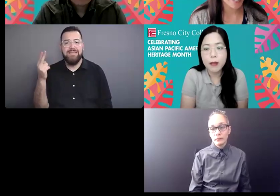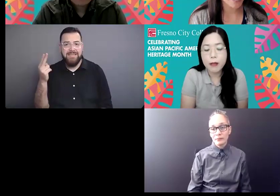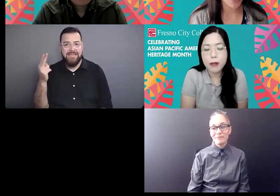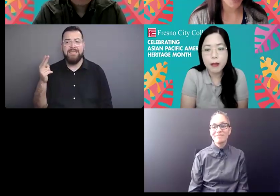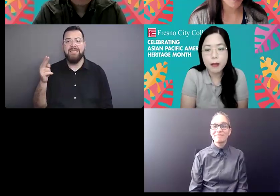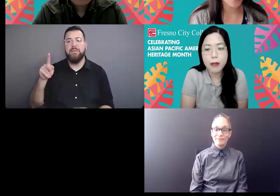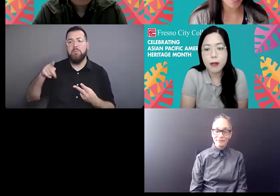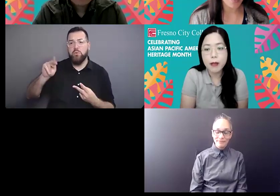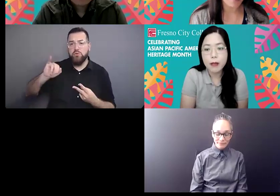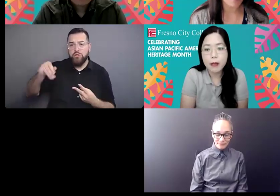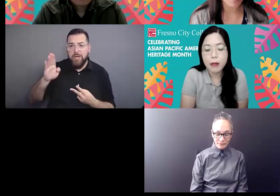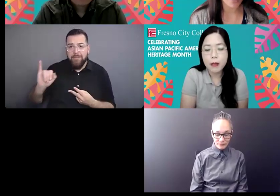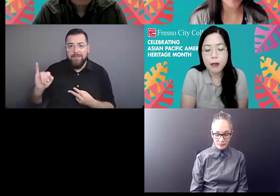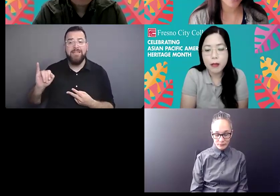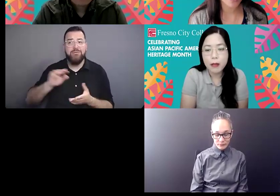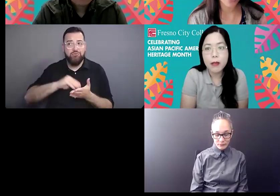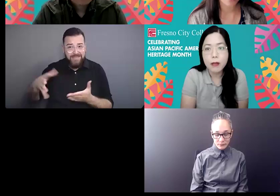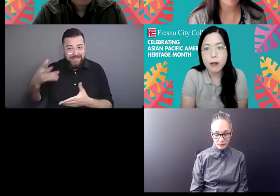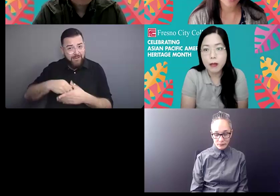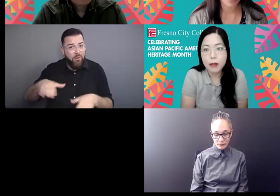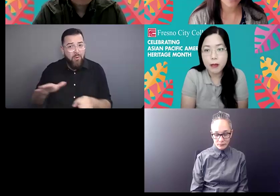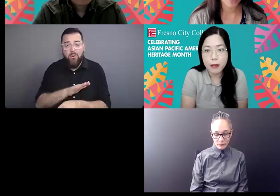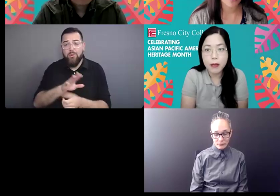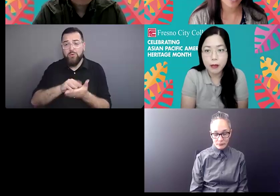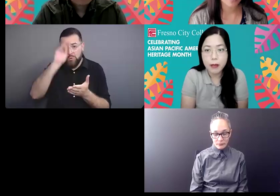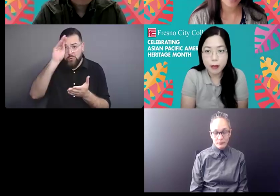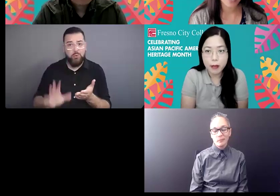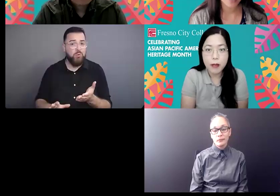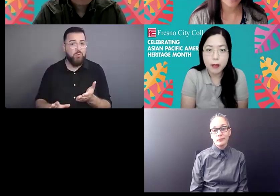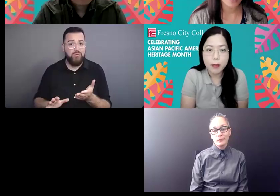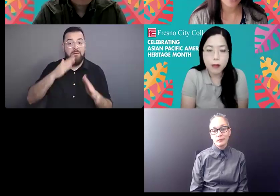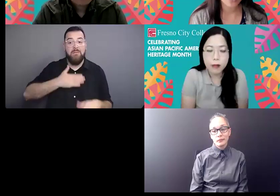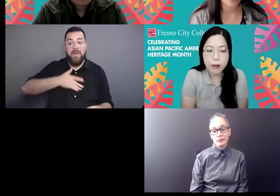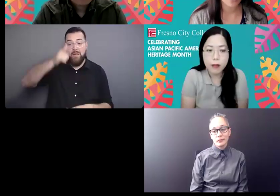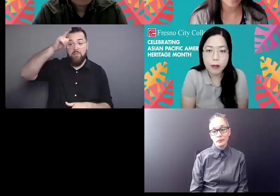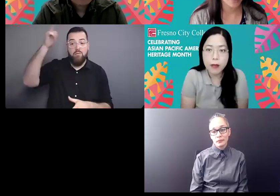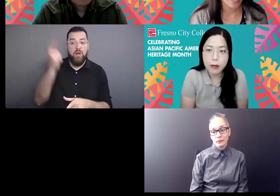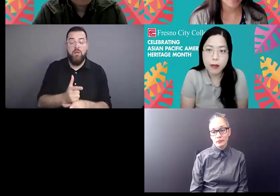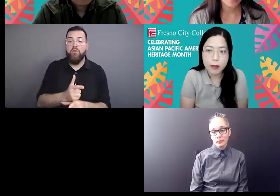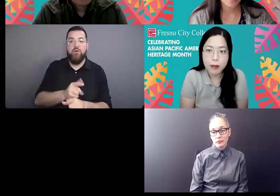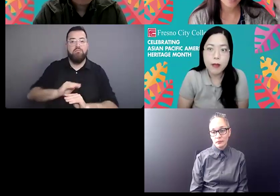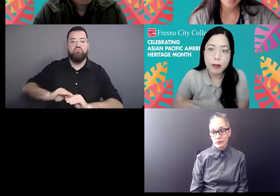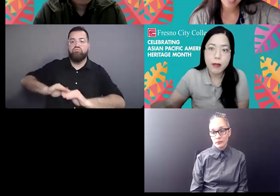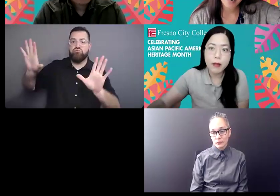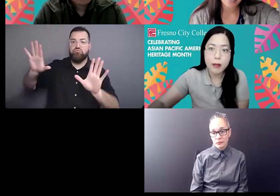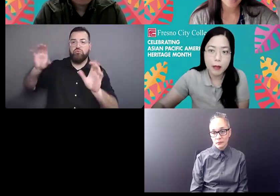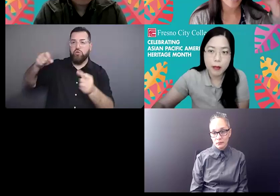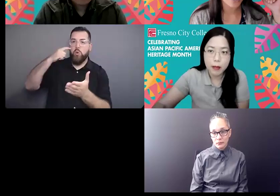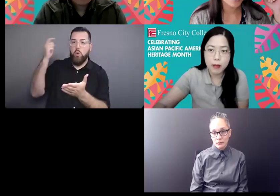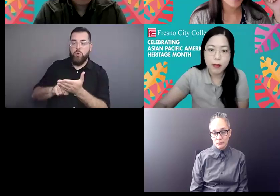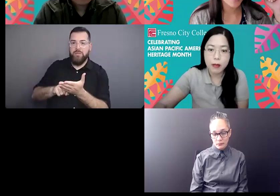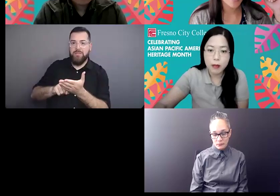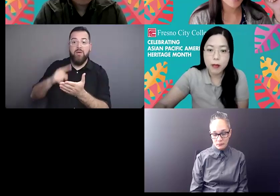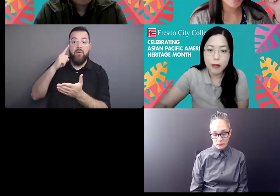the entire school. My brother is very was very visibly, it was noticeable that he was Sikh because he had uncut